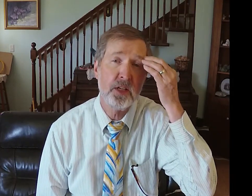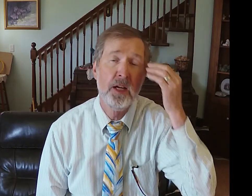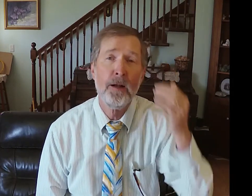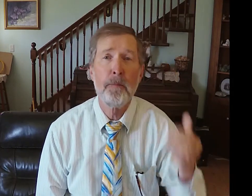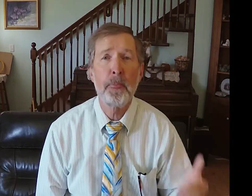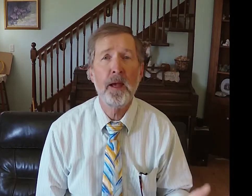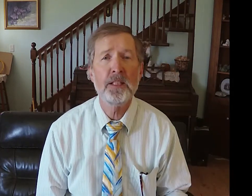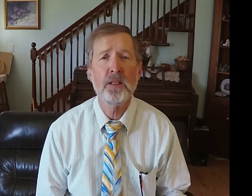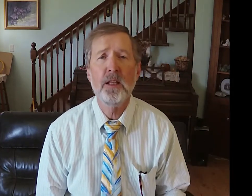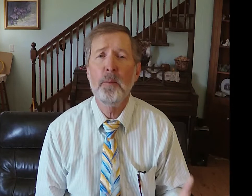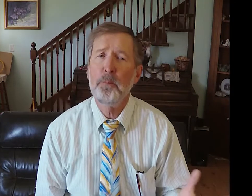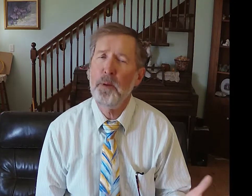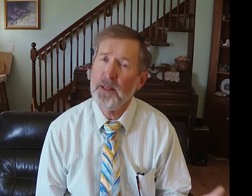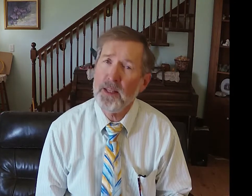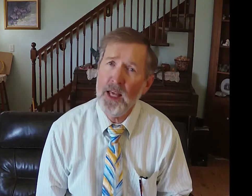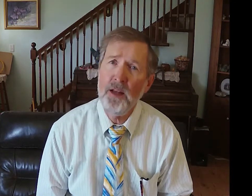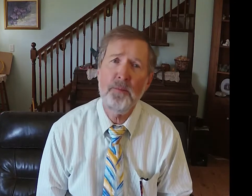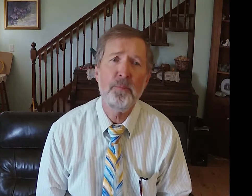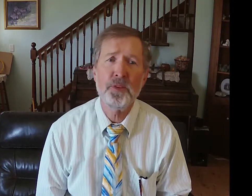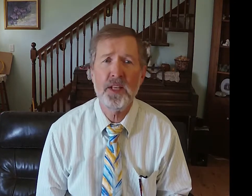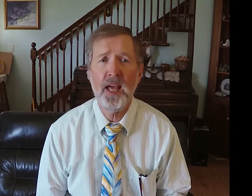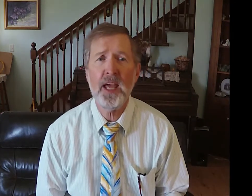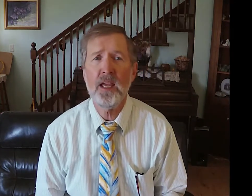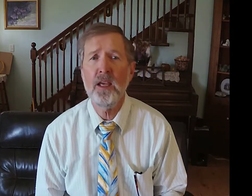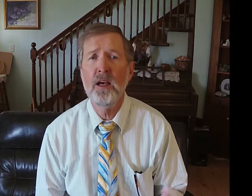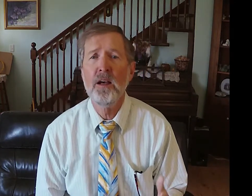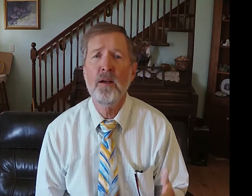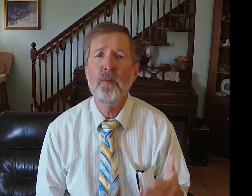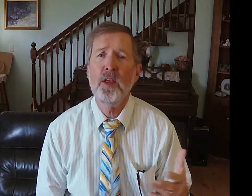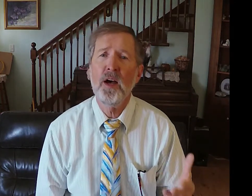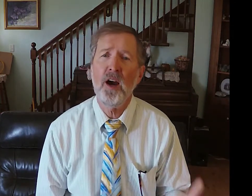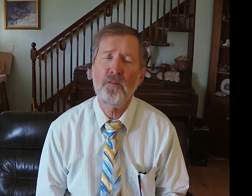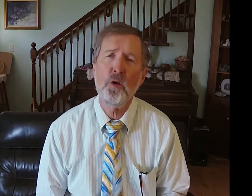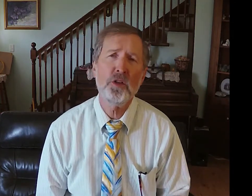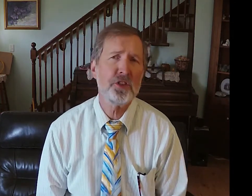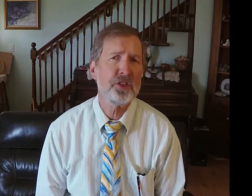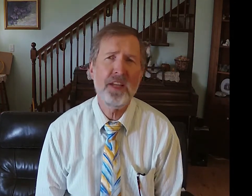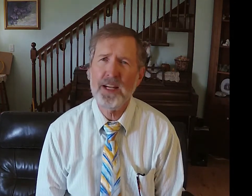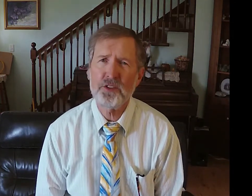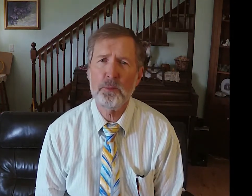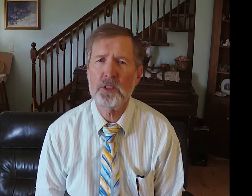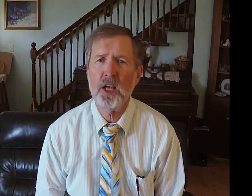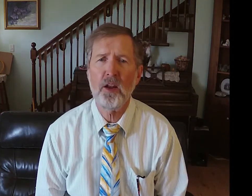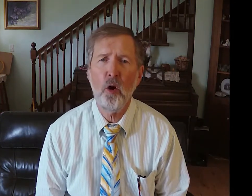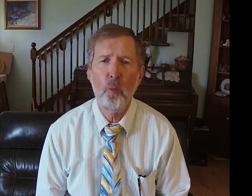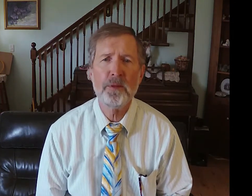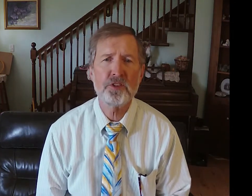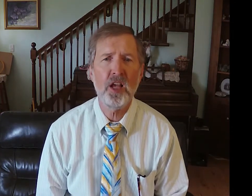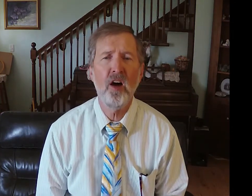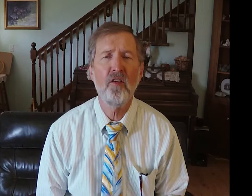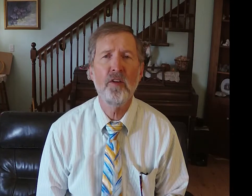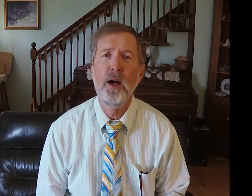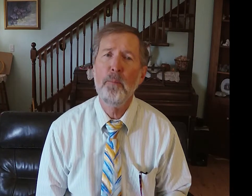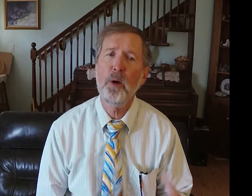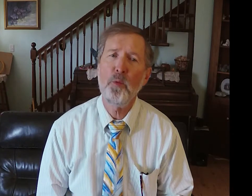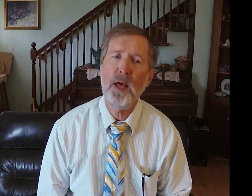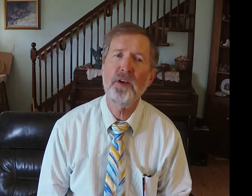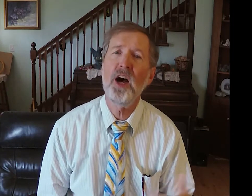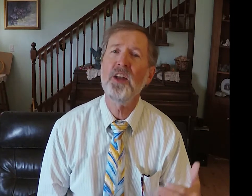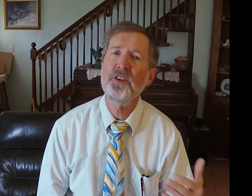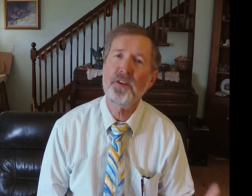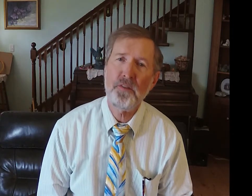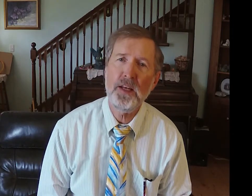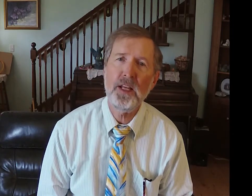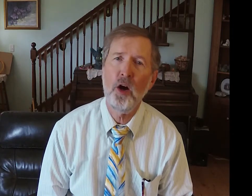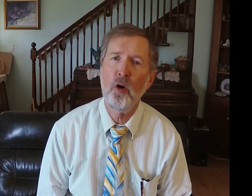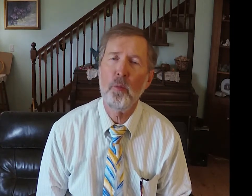us. But then, today, our focus is not so much on hope itself, but rather